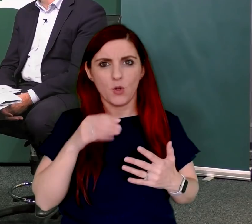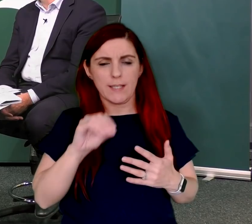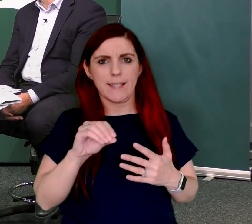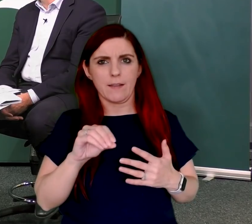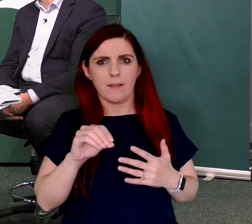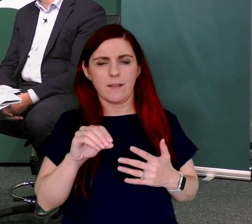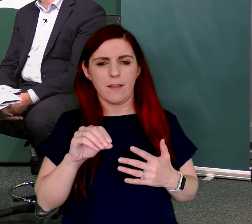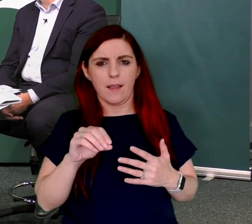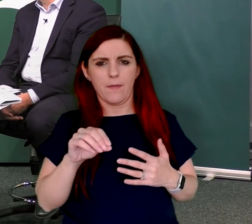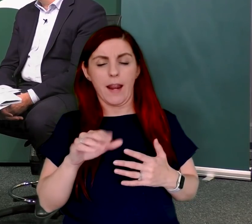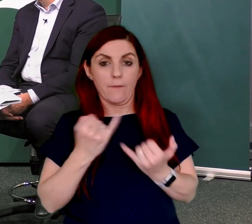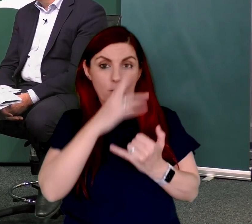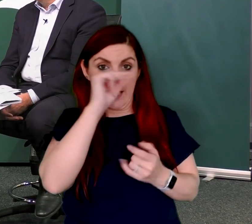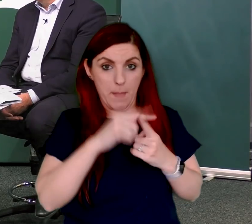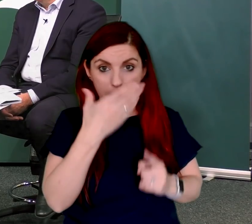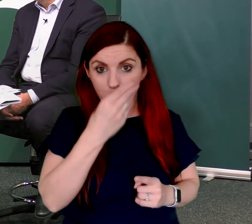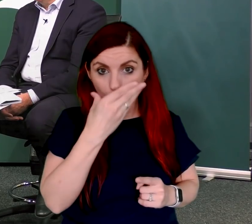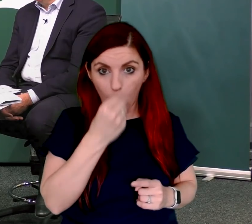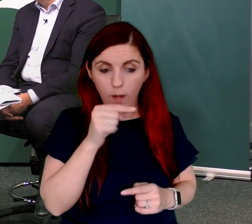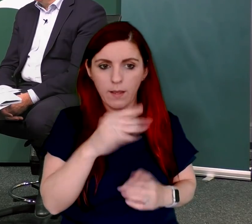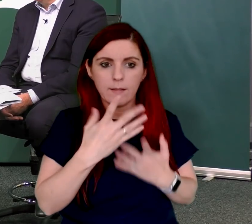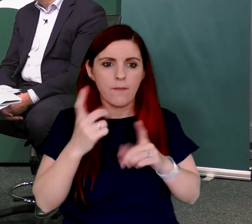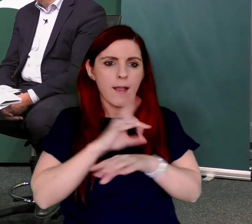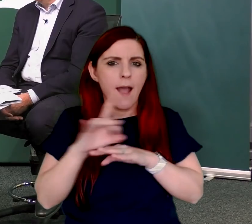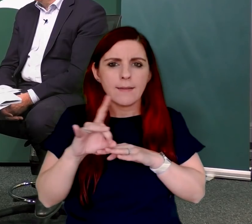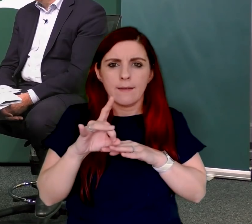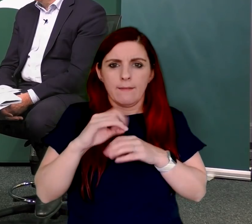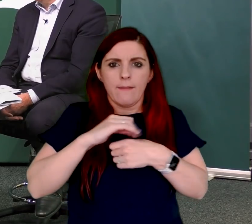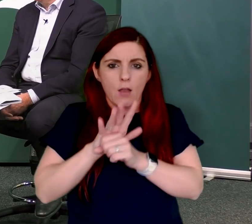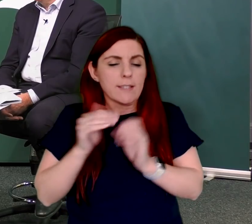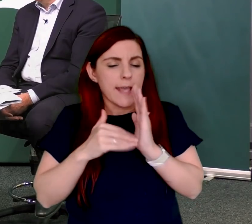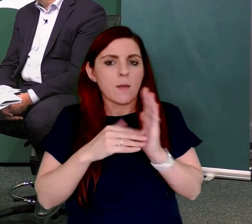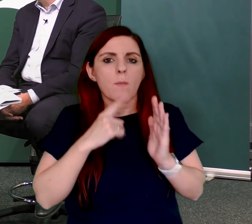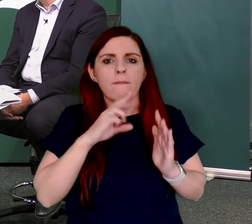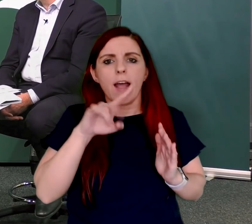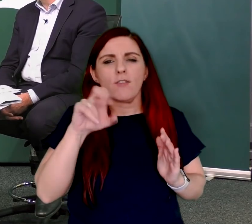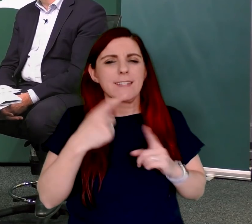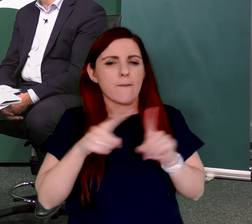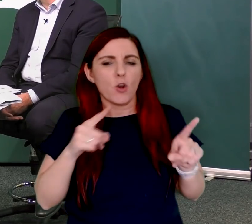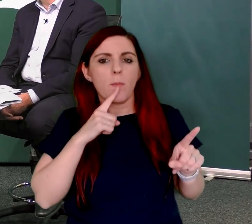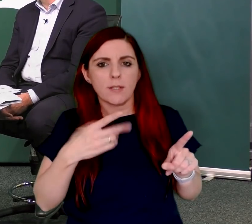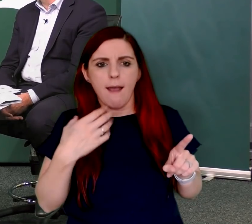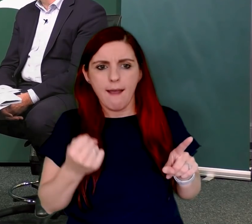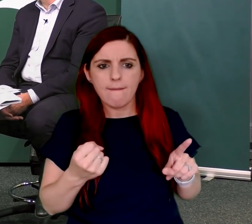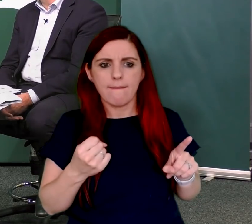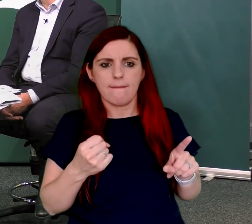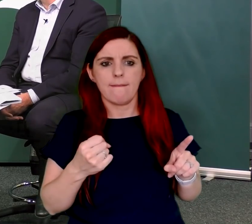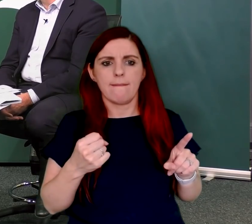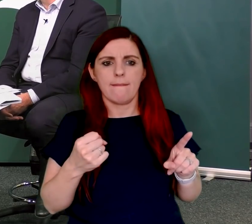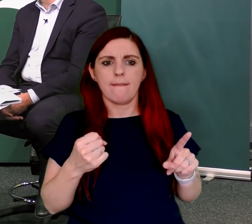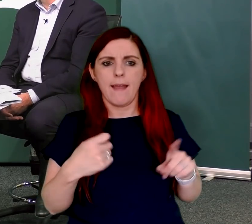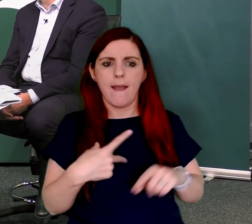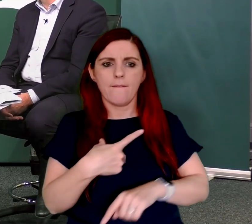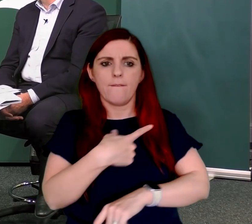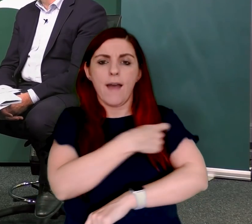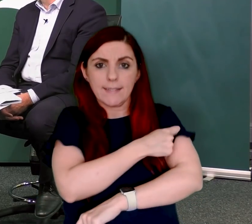for example, a different type of virus nevertheless, but there's an annual vaccine program for influenza because the strain changes every year, and